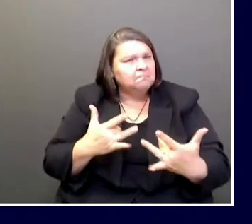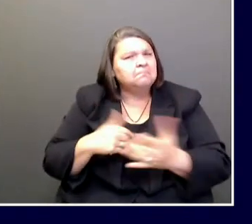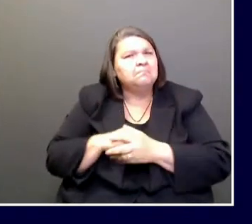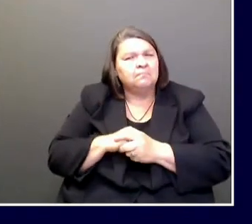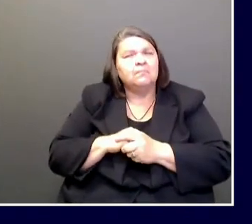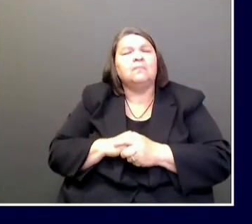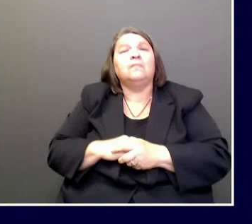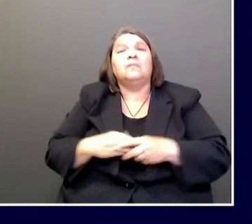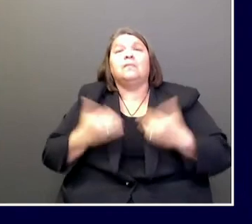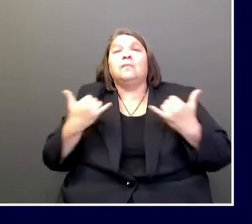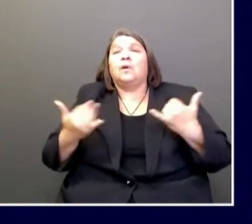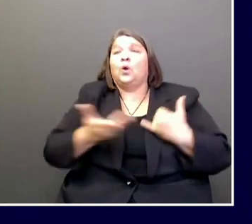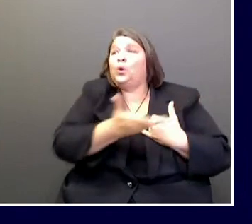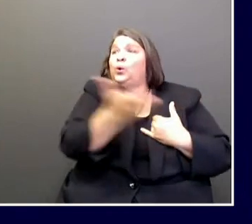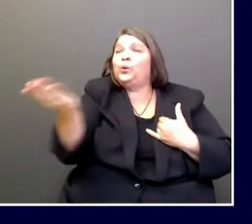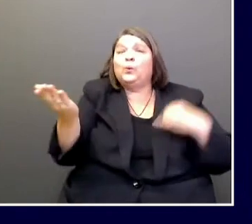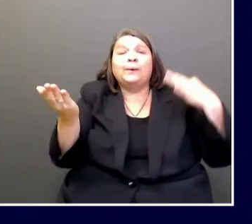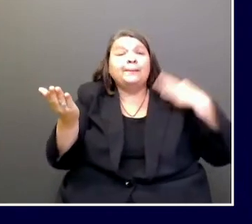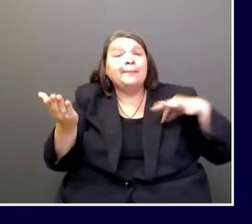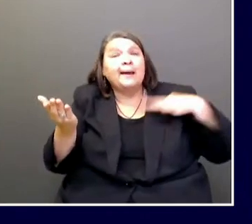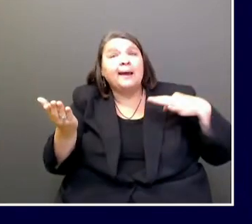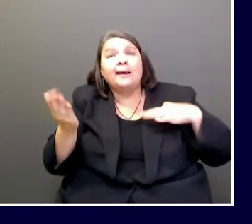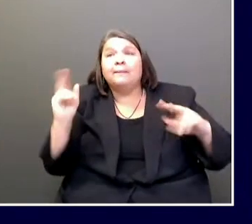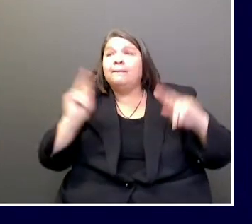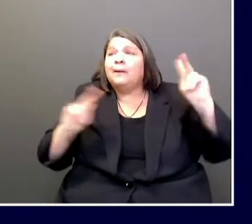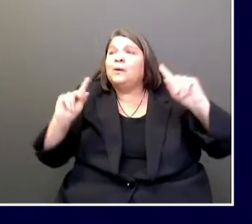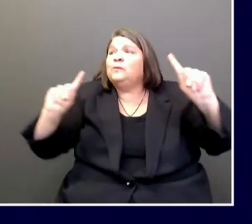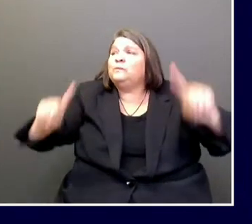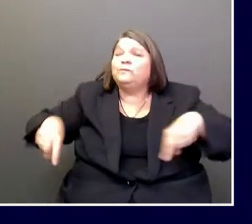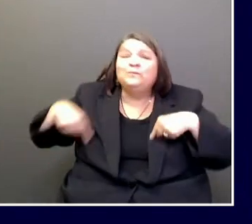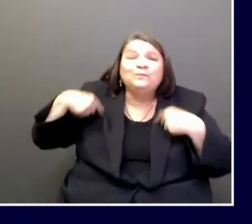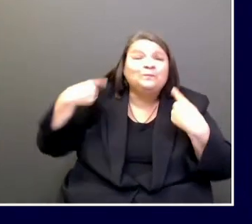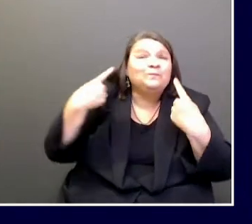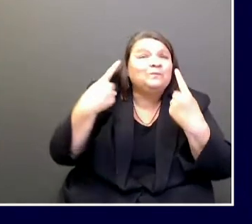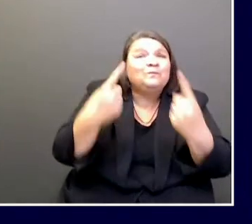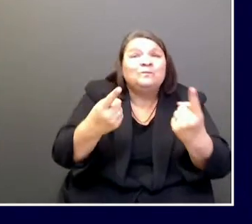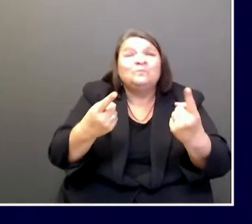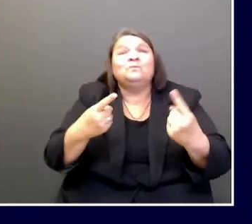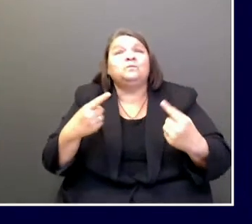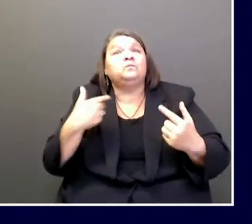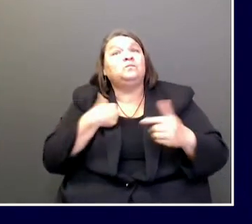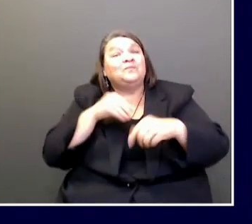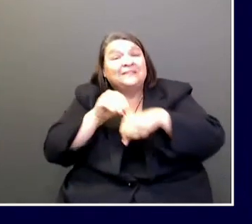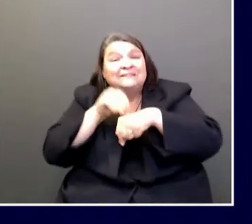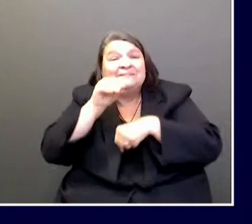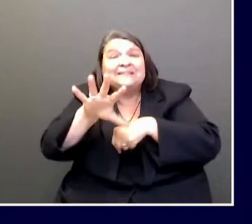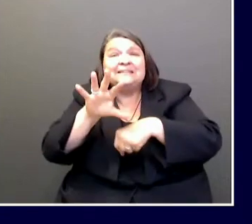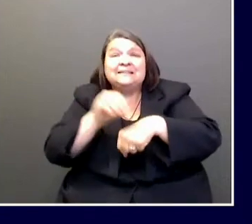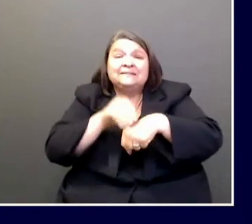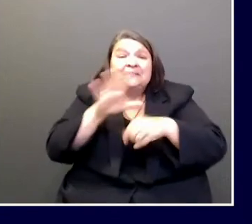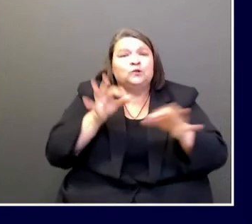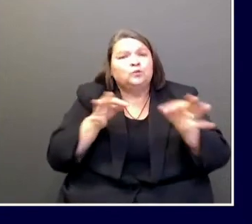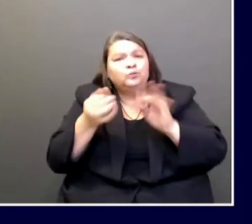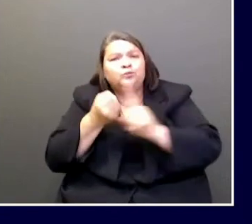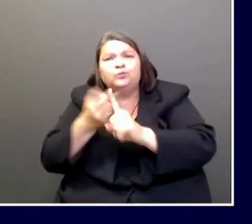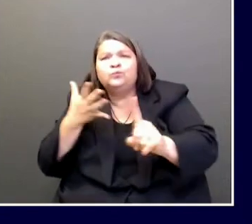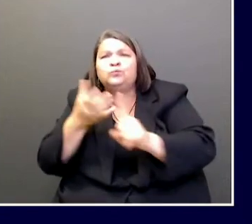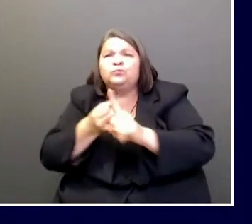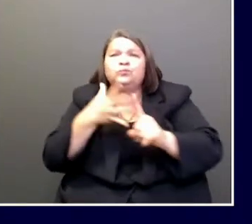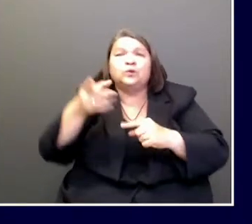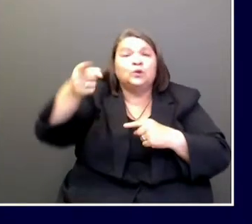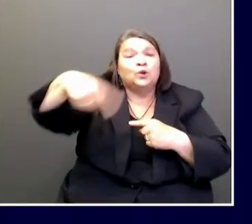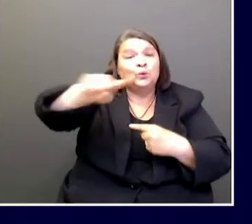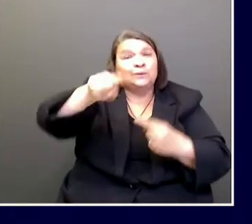do what's right or what's best for all of us, have consistently made that right choice. And that's why